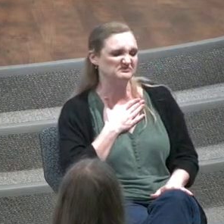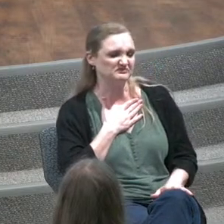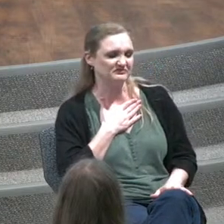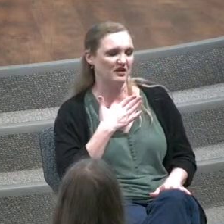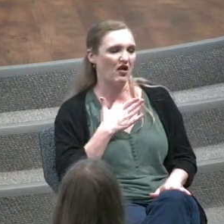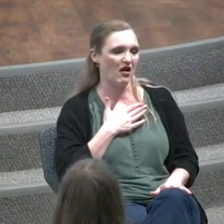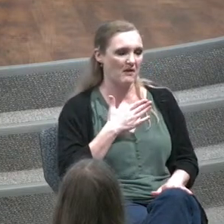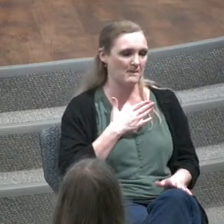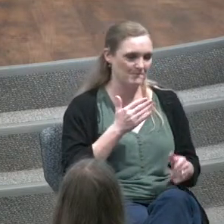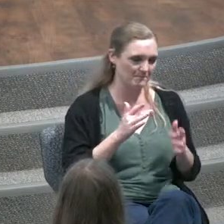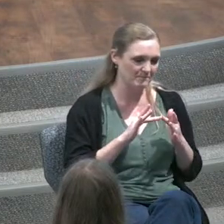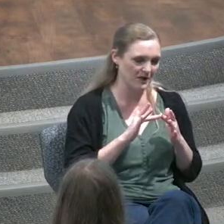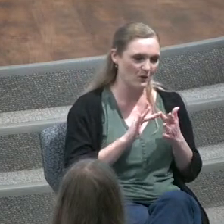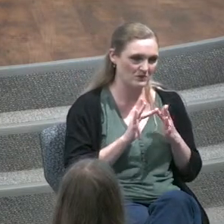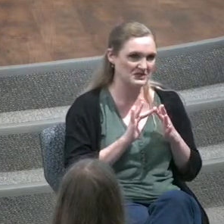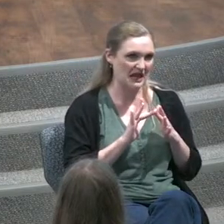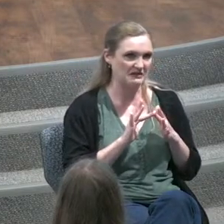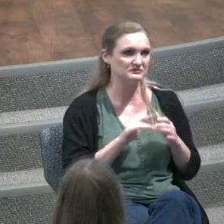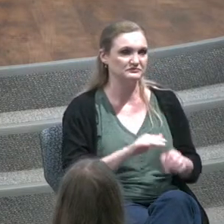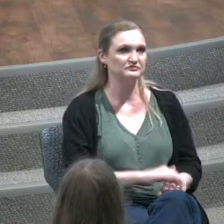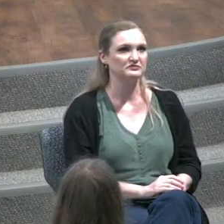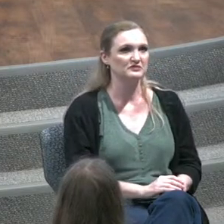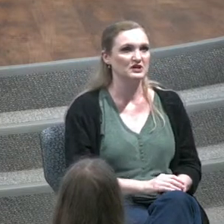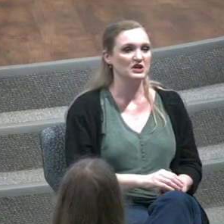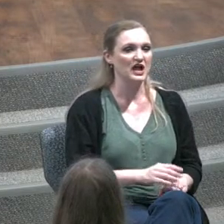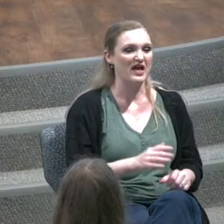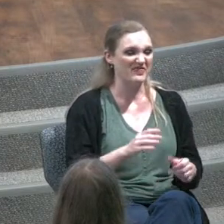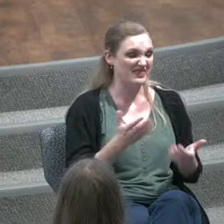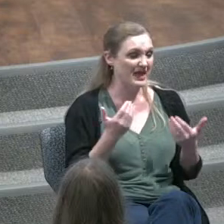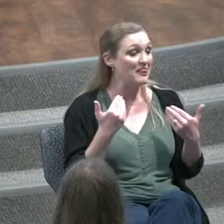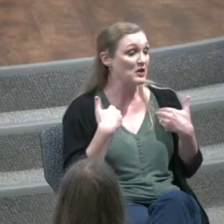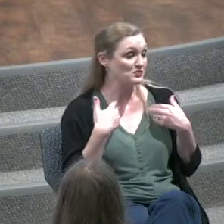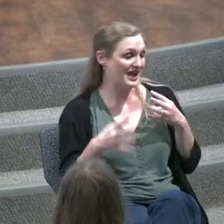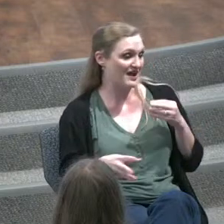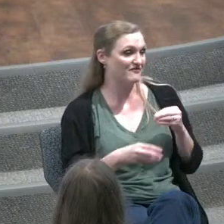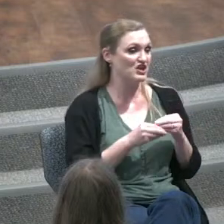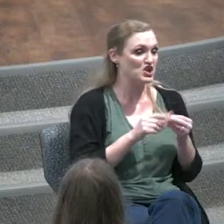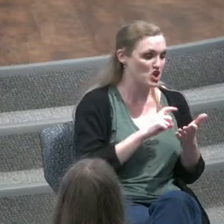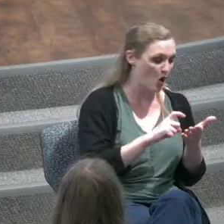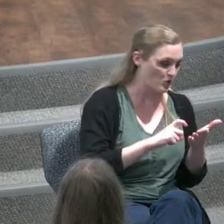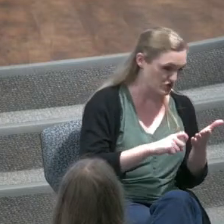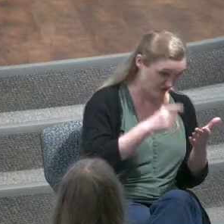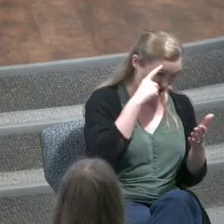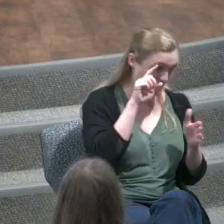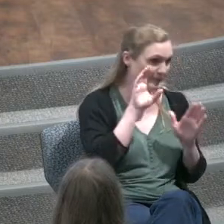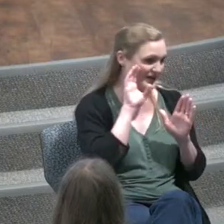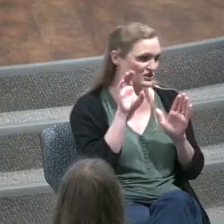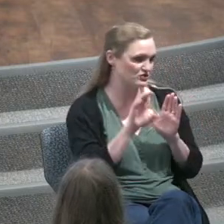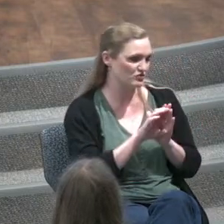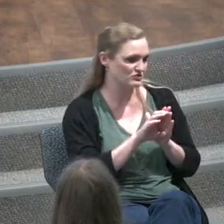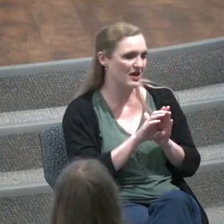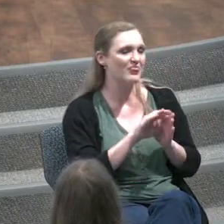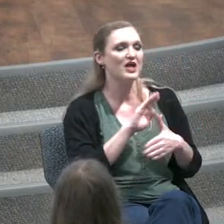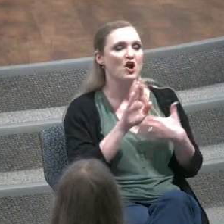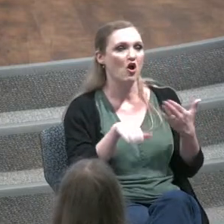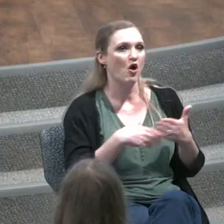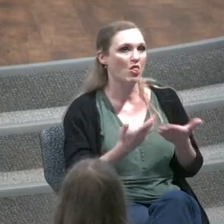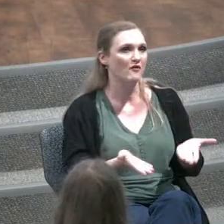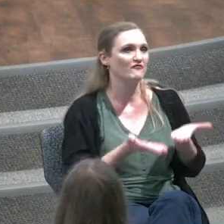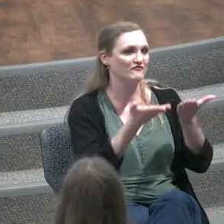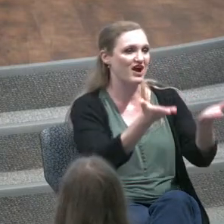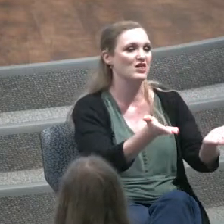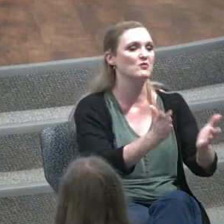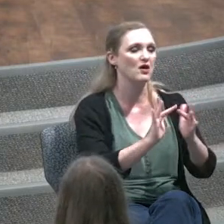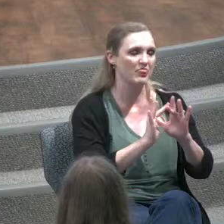did, if you want access to those along with some annotations for the pictures, they are all